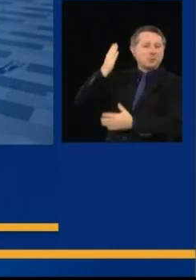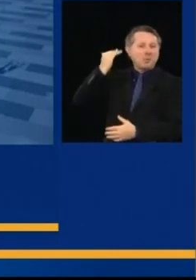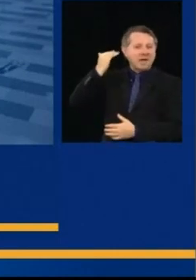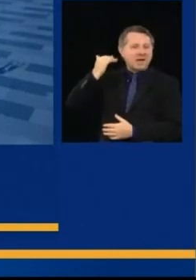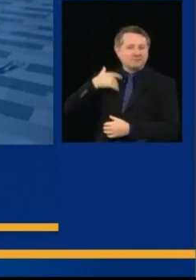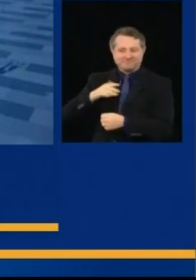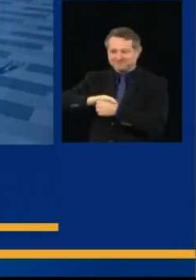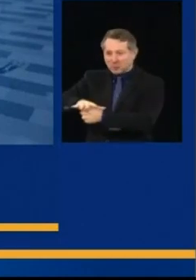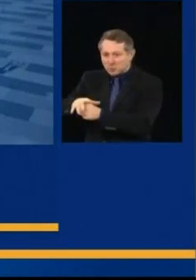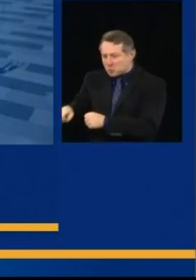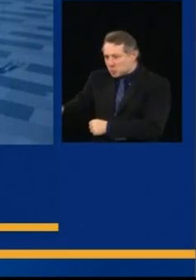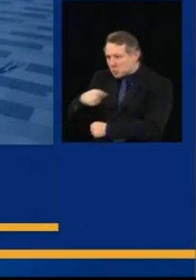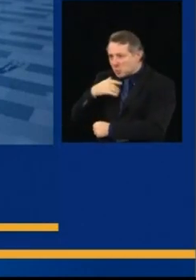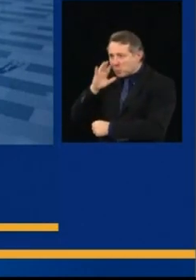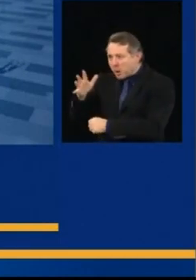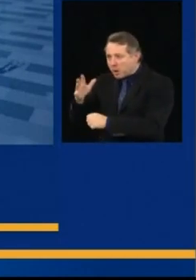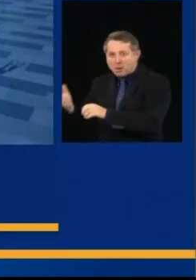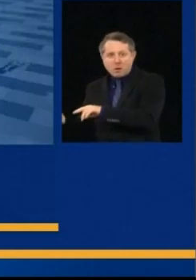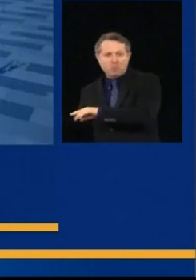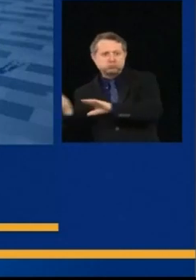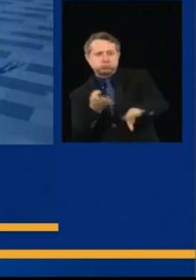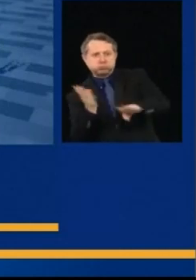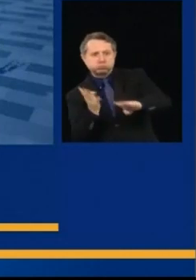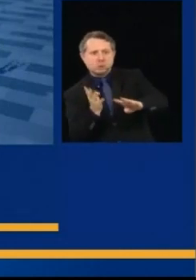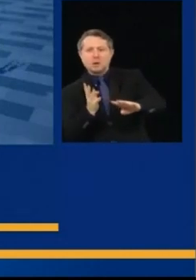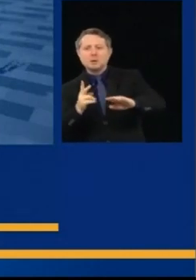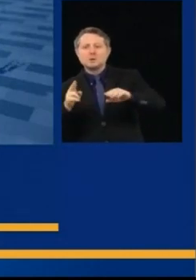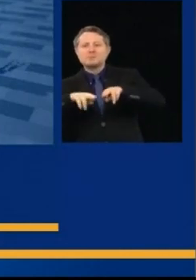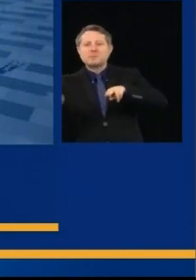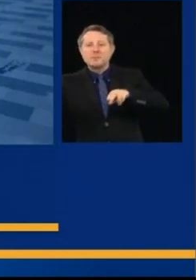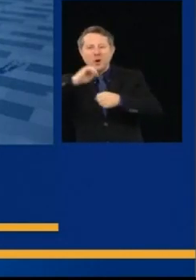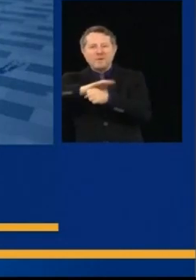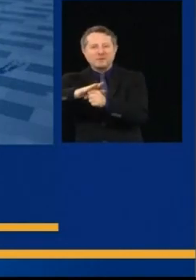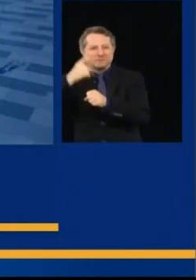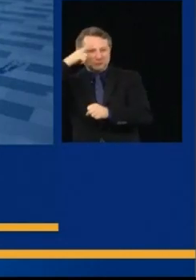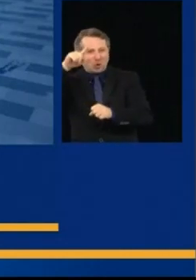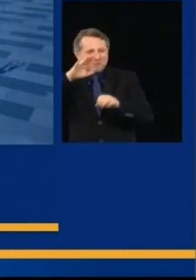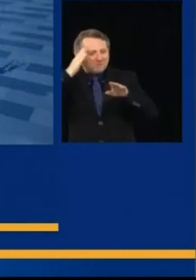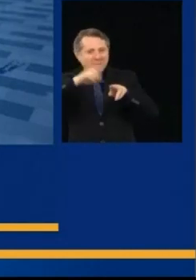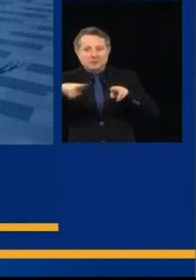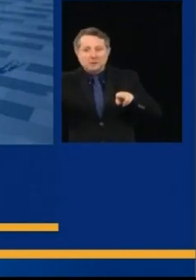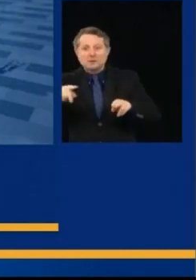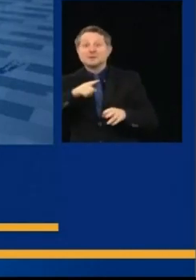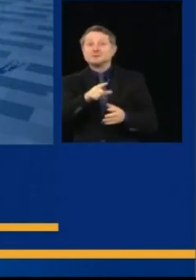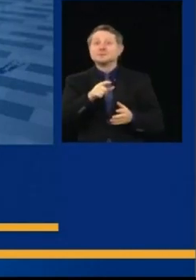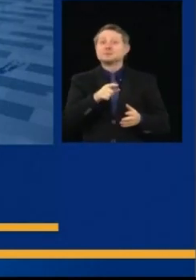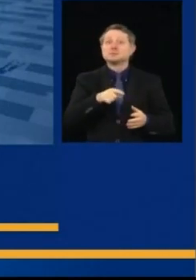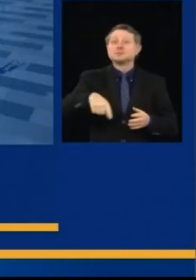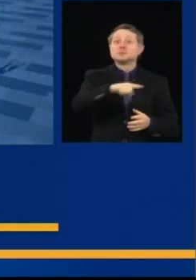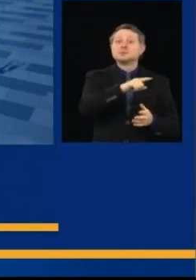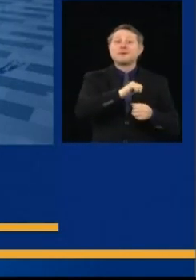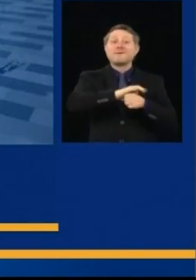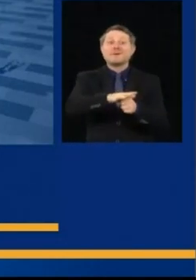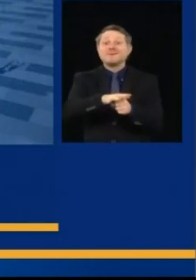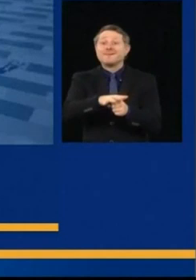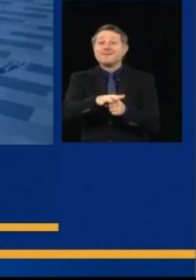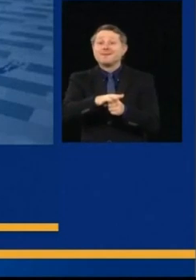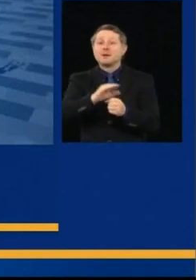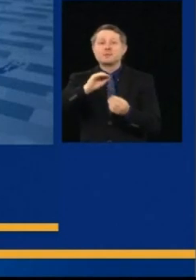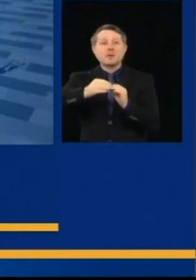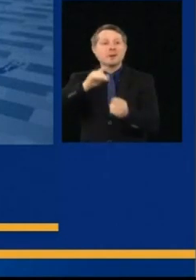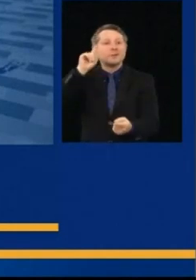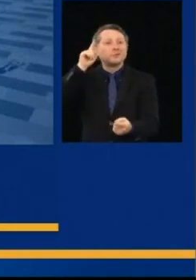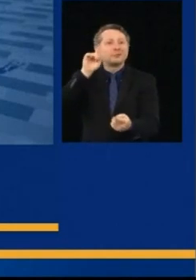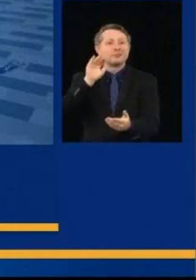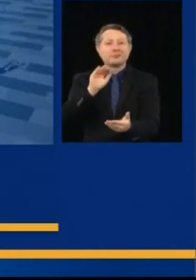for COVID patients. But as the number of COVID cases has come down, we can